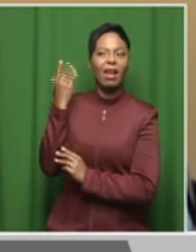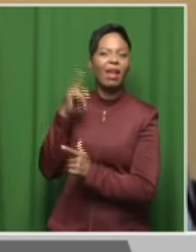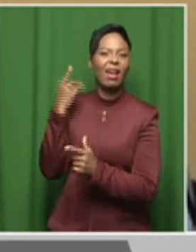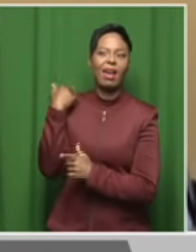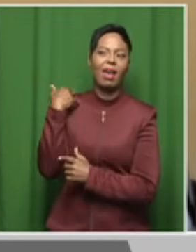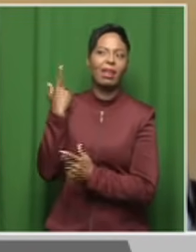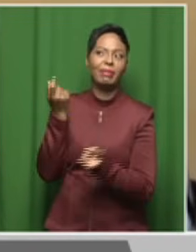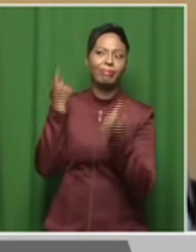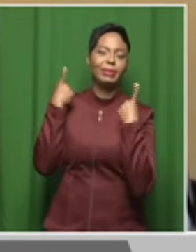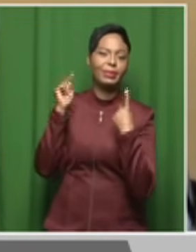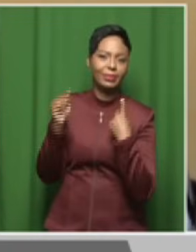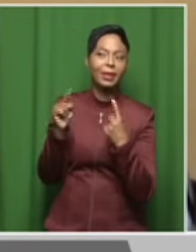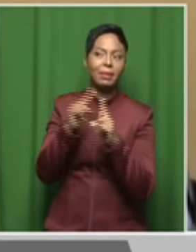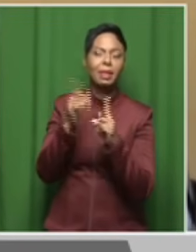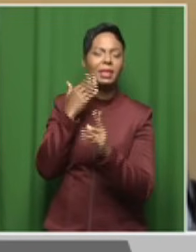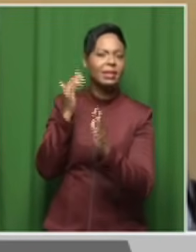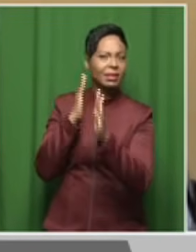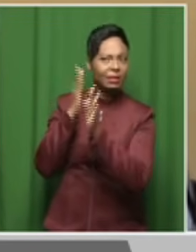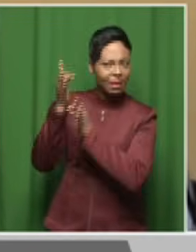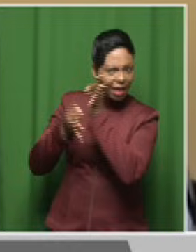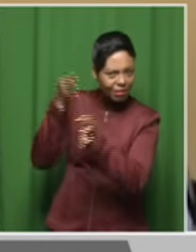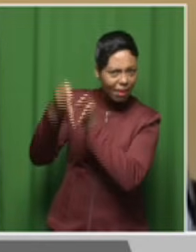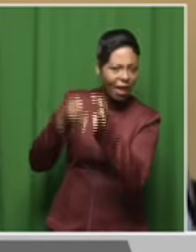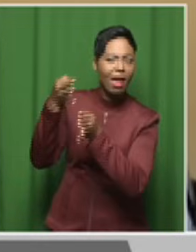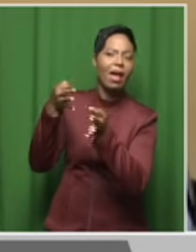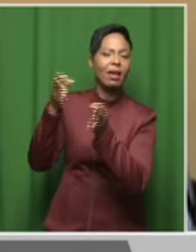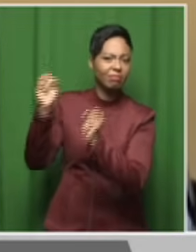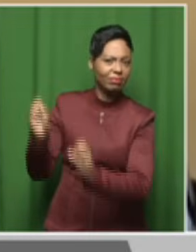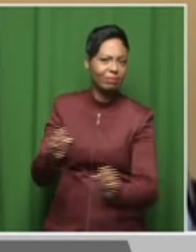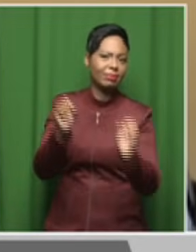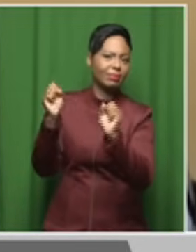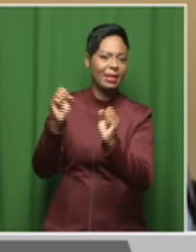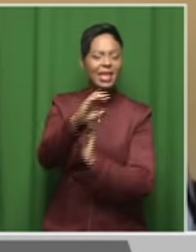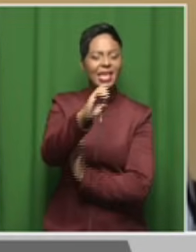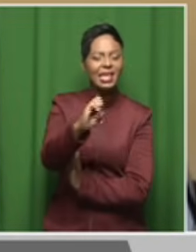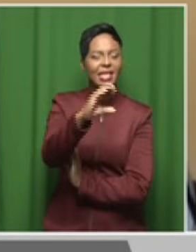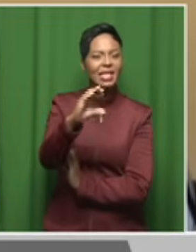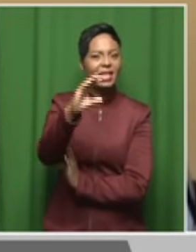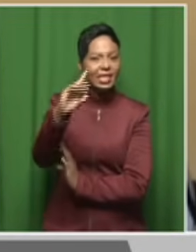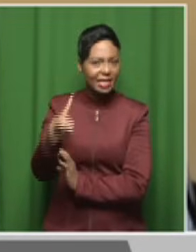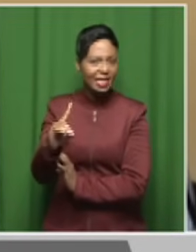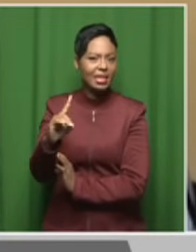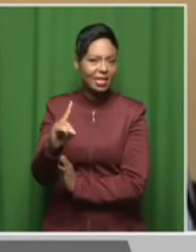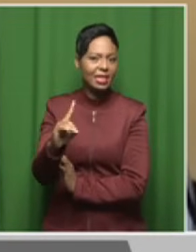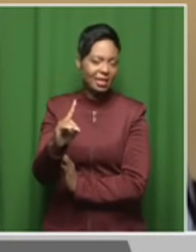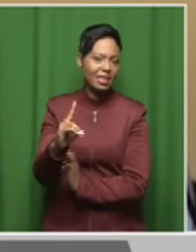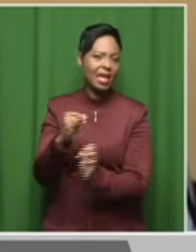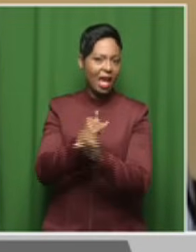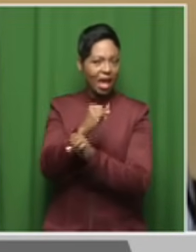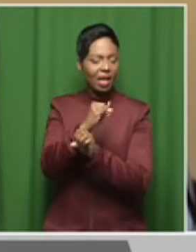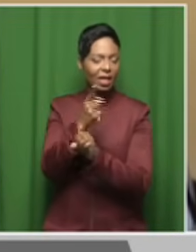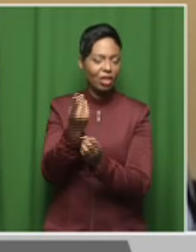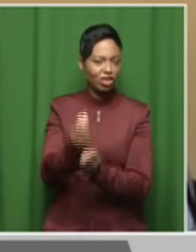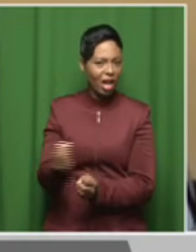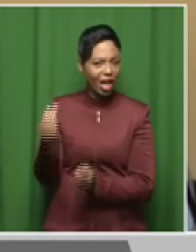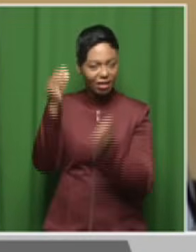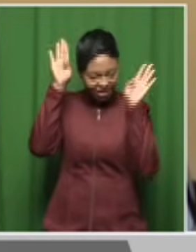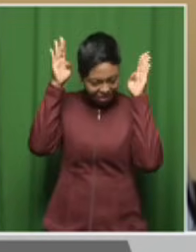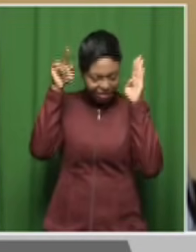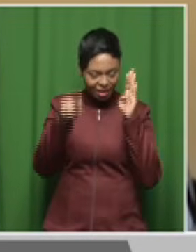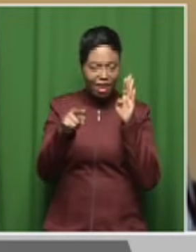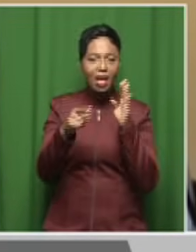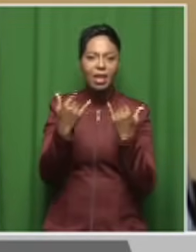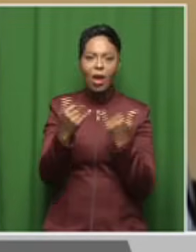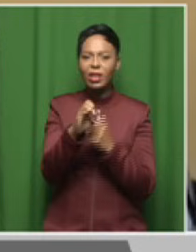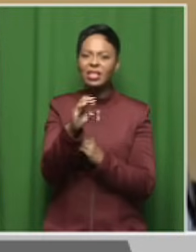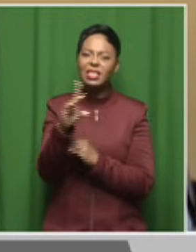by just painting a picture for us of early childhood development centres, the ones that you've seen and experienced over the years,